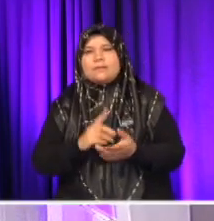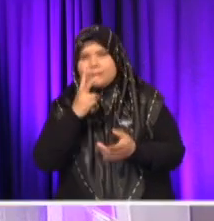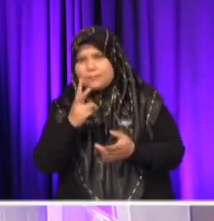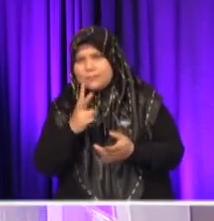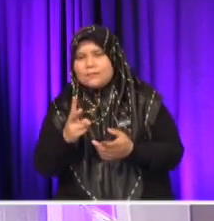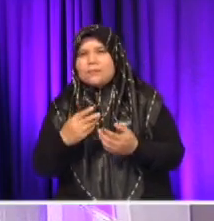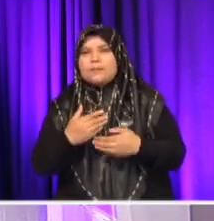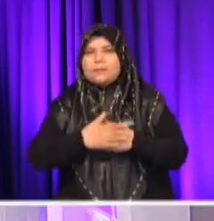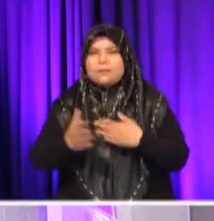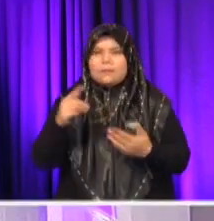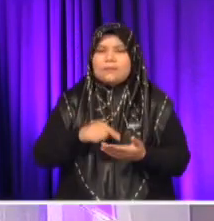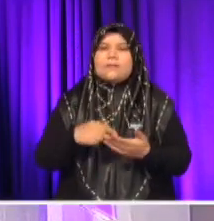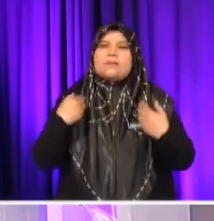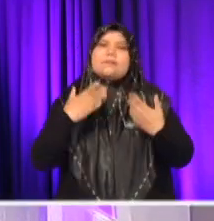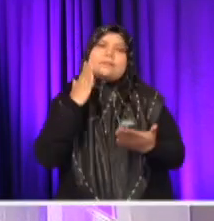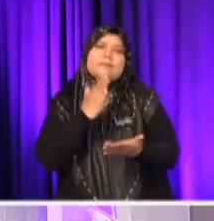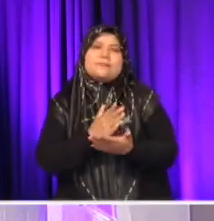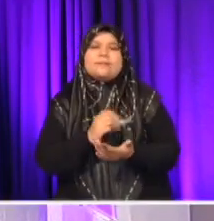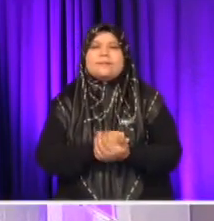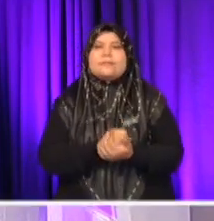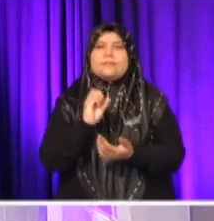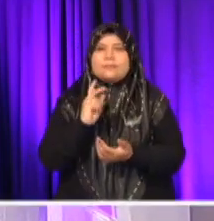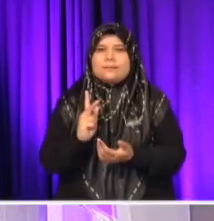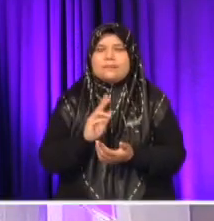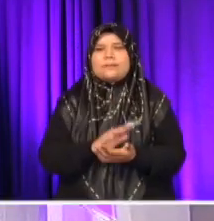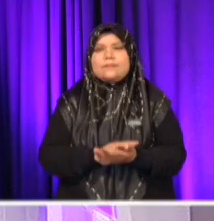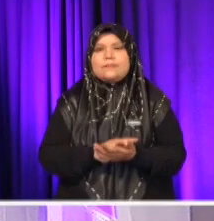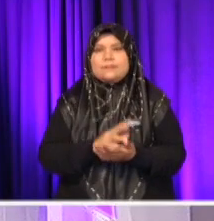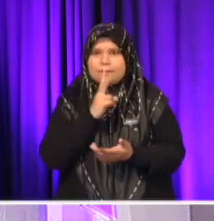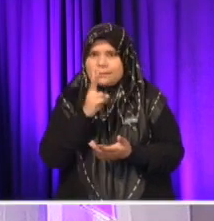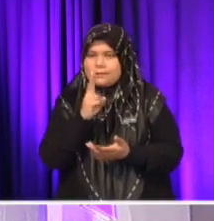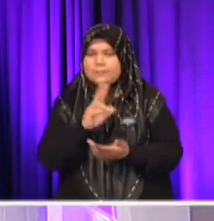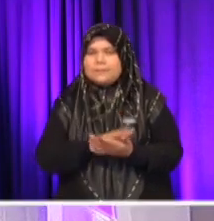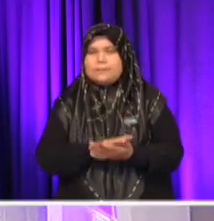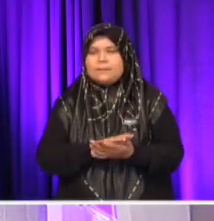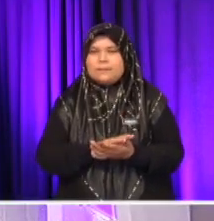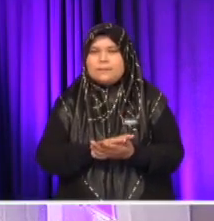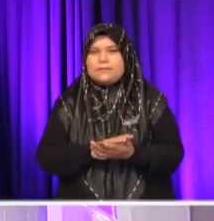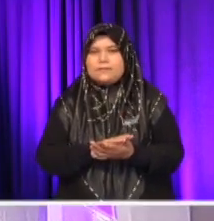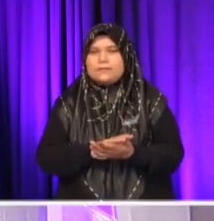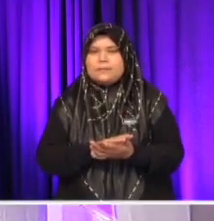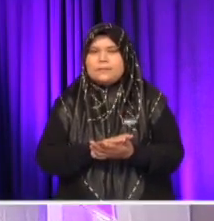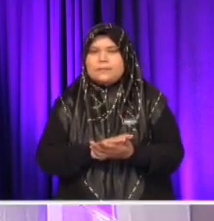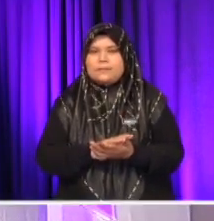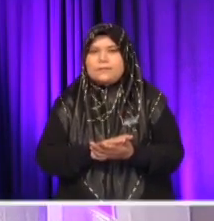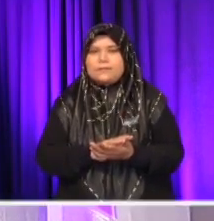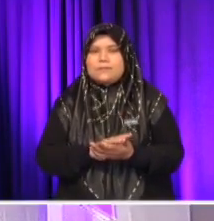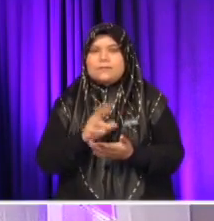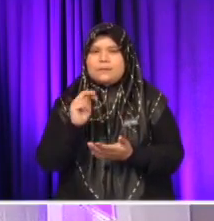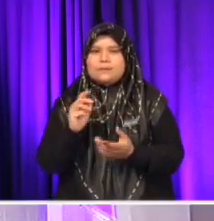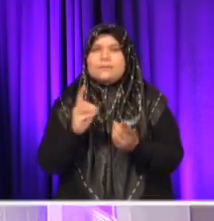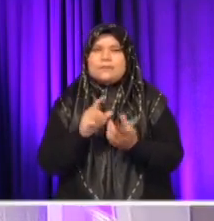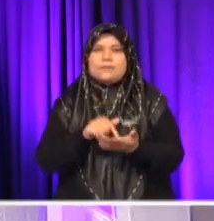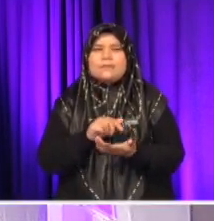before that, is it okay if we take a short break, Miss Fana? Sure. All right. So for everyone watching, don't go anywhere. We'll be right back only on Pentaksiran Sumatif, EduwebTV